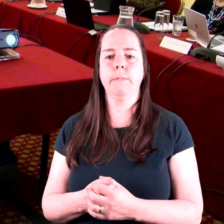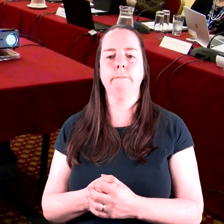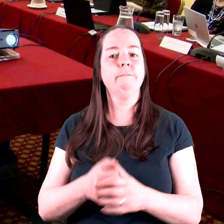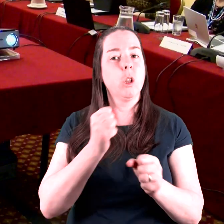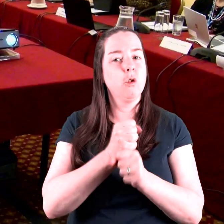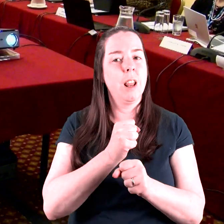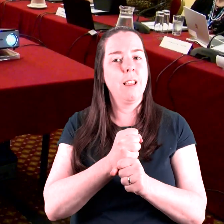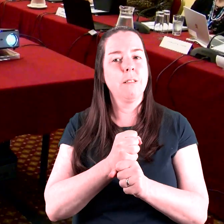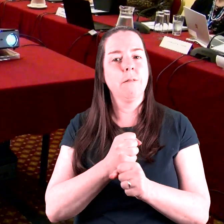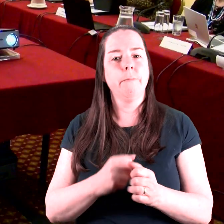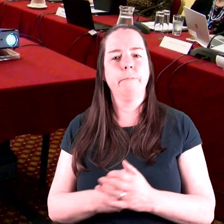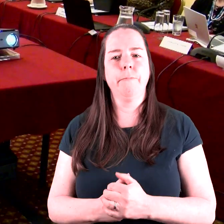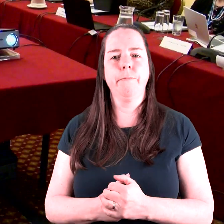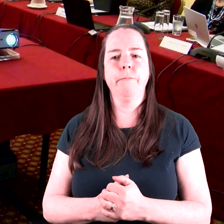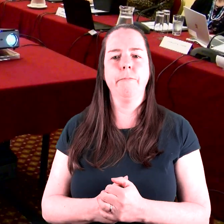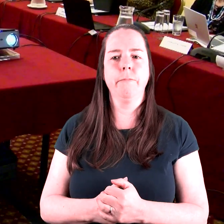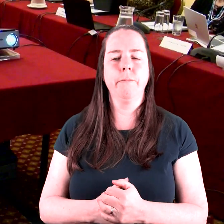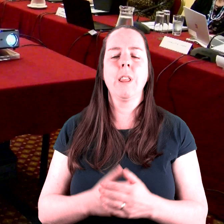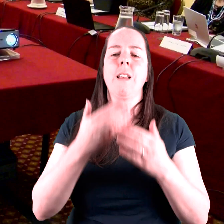Gillian.